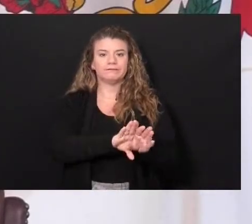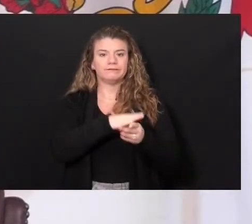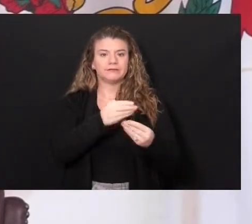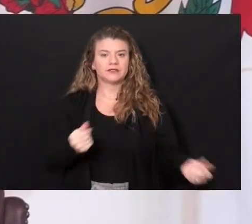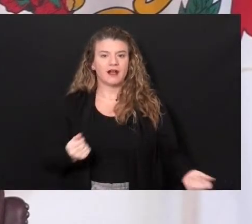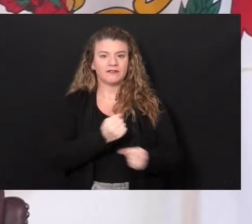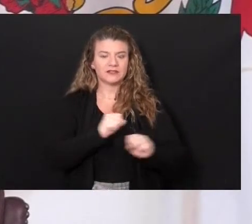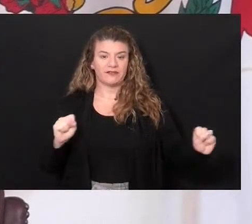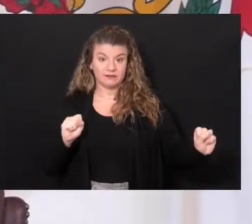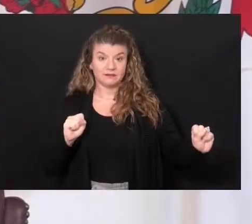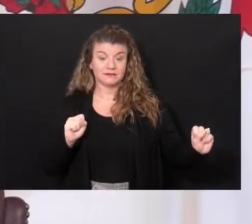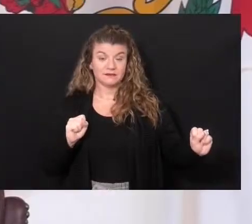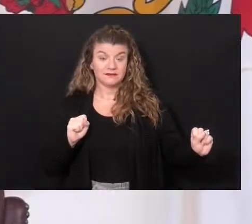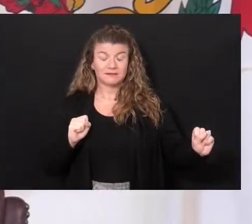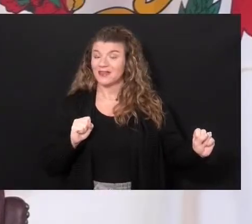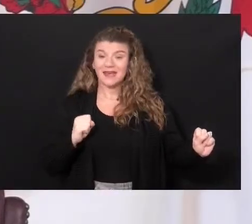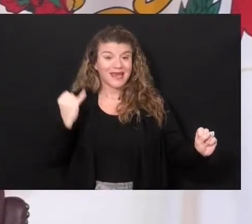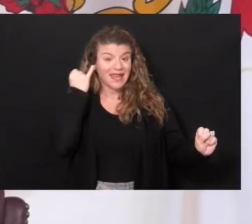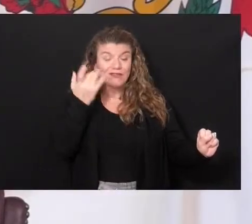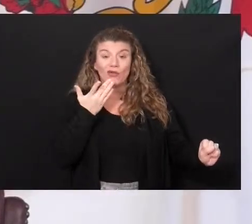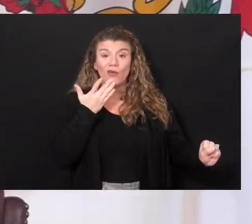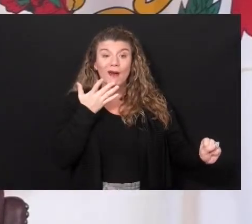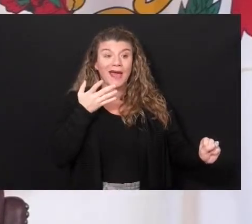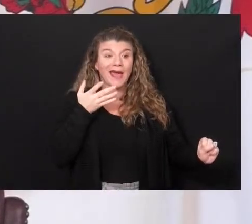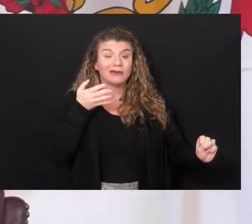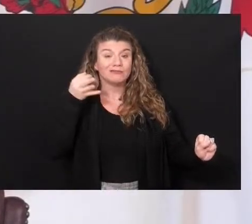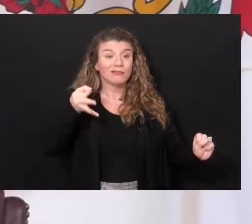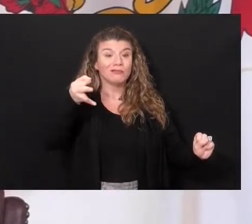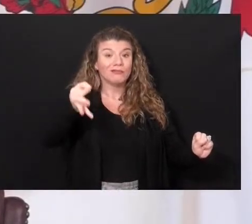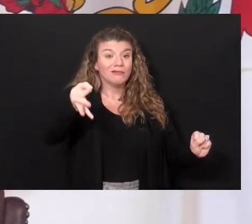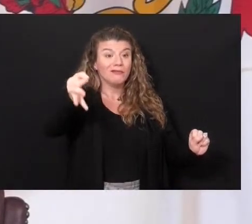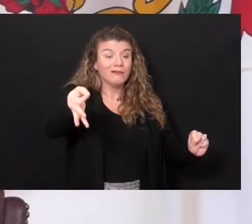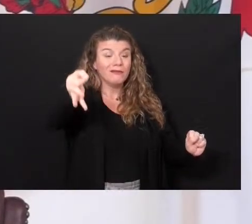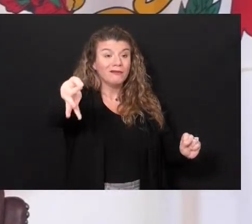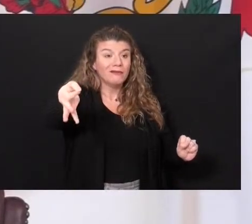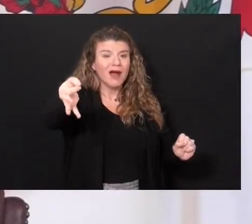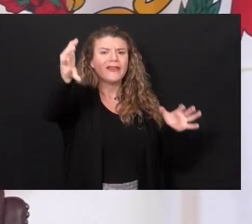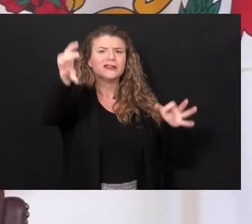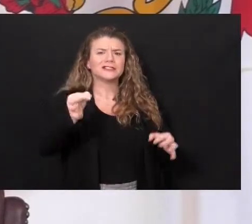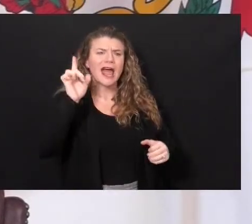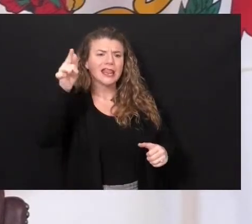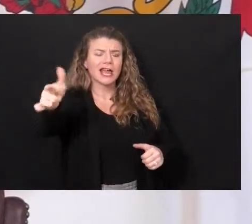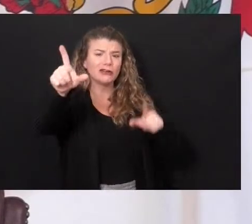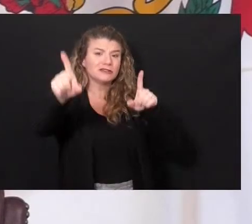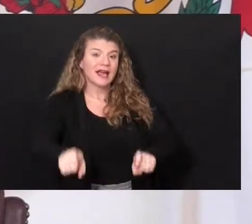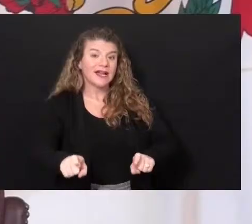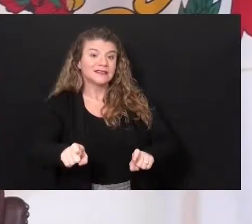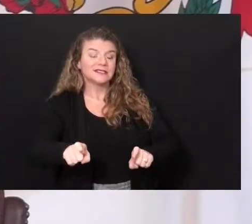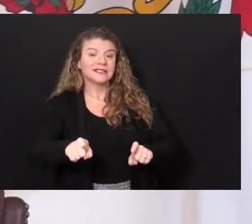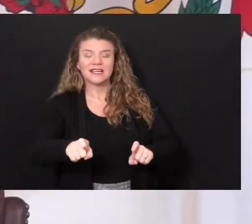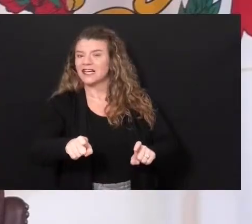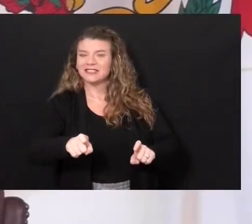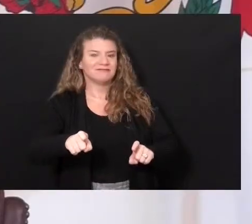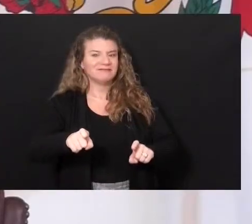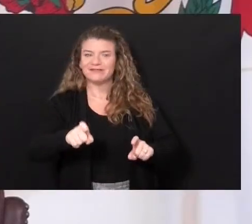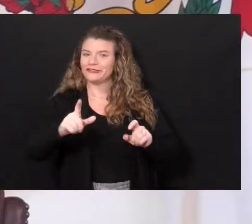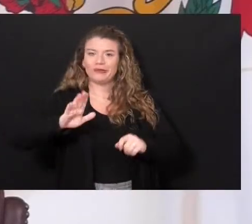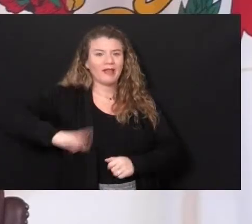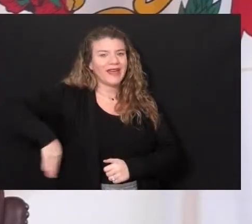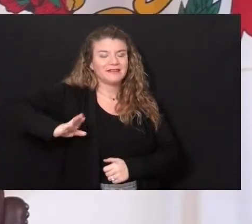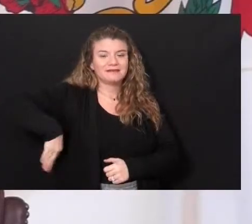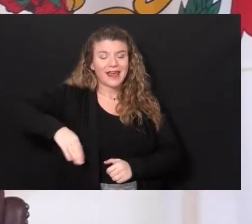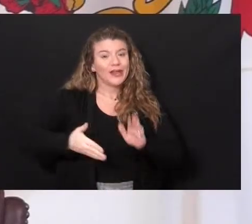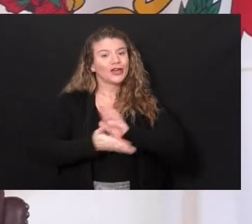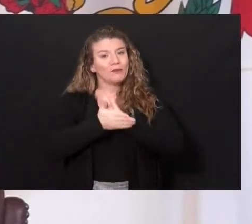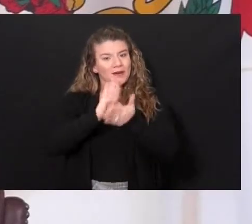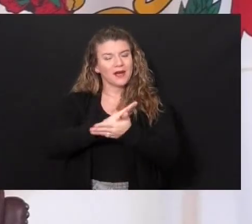quick. Otherwise, if you let it go and let it go and let it go, you could very well become another casualty, and we